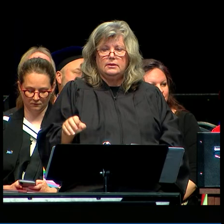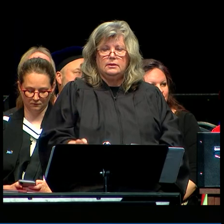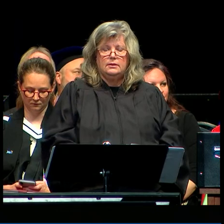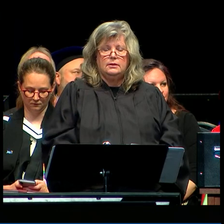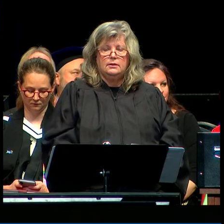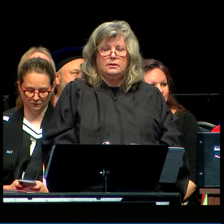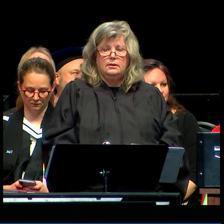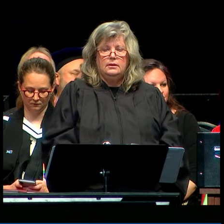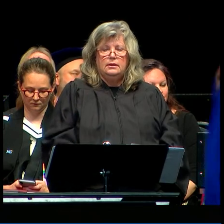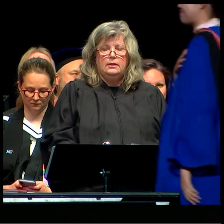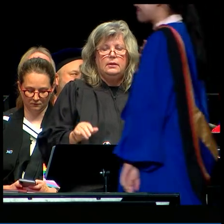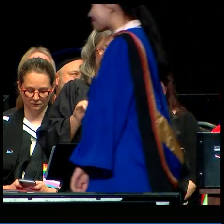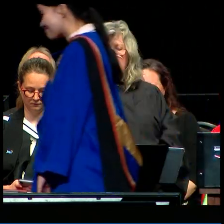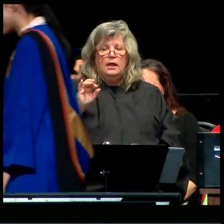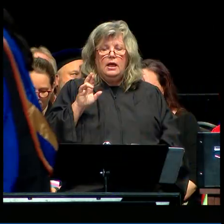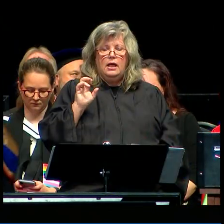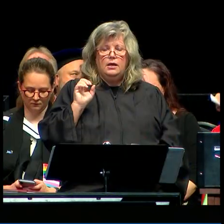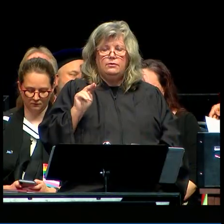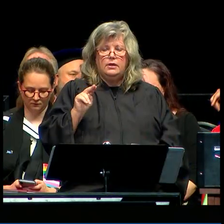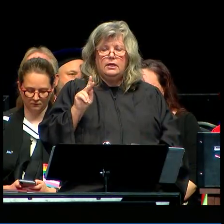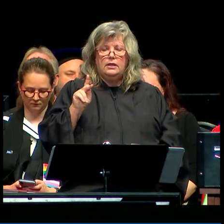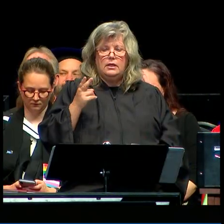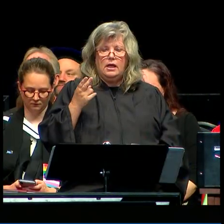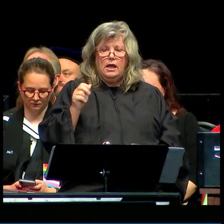Irene Ka, with distinction.